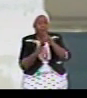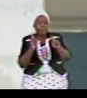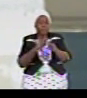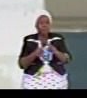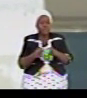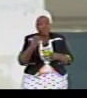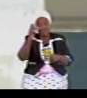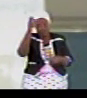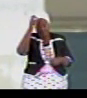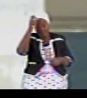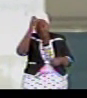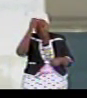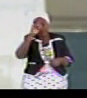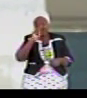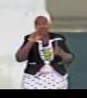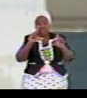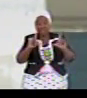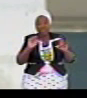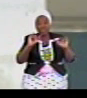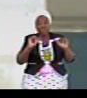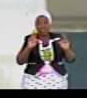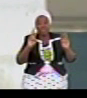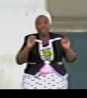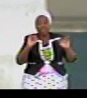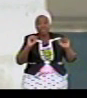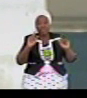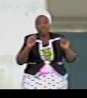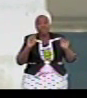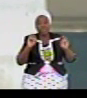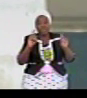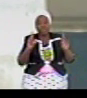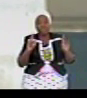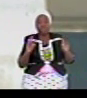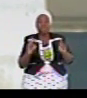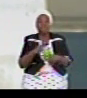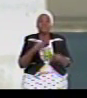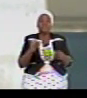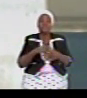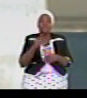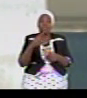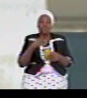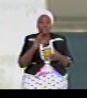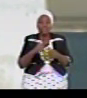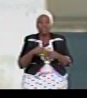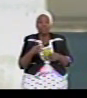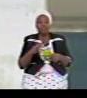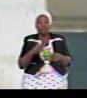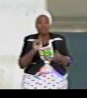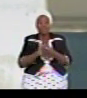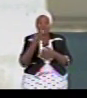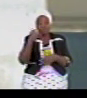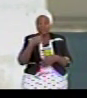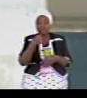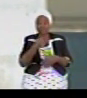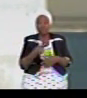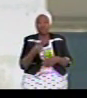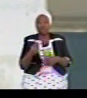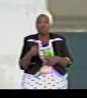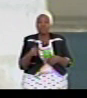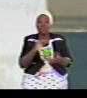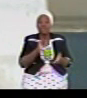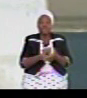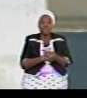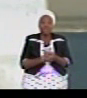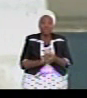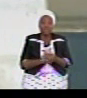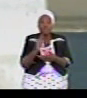limited. That's why he told God about Job, you have fenced around him. You have